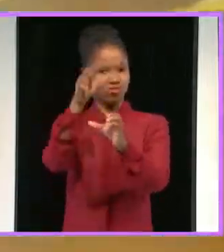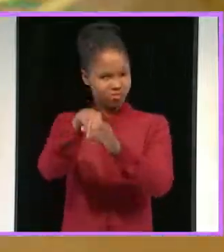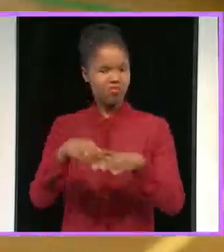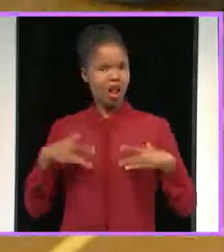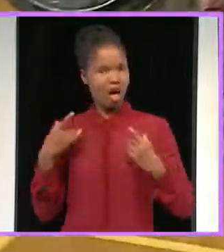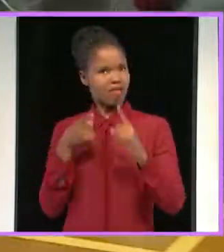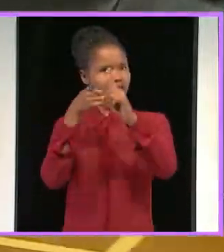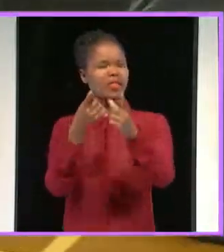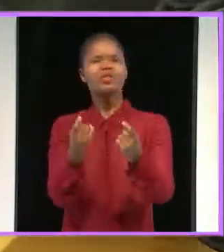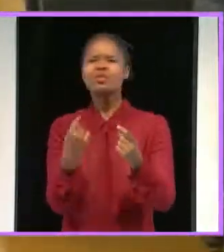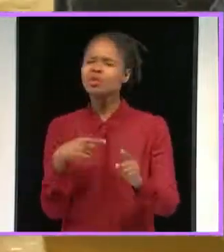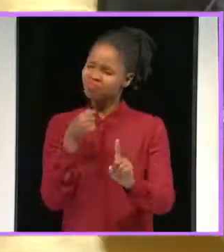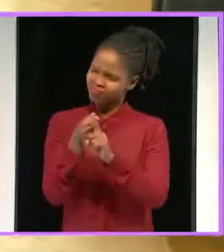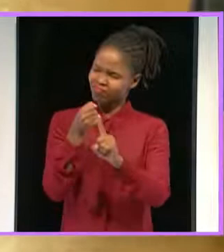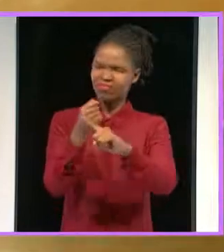life.